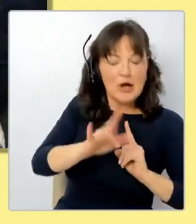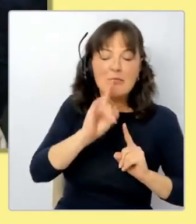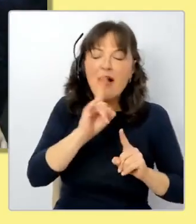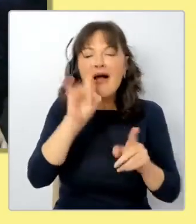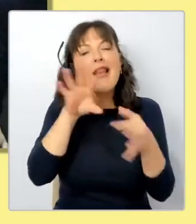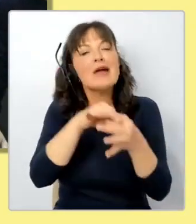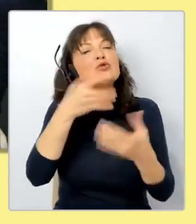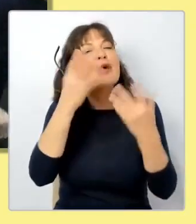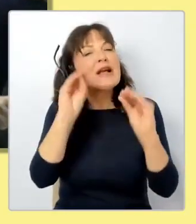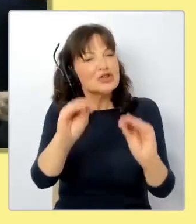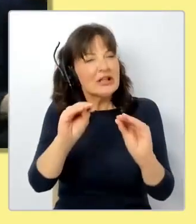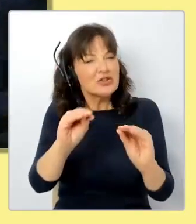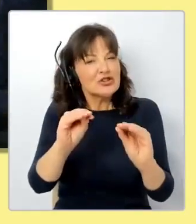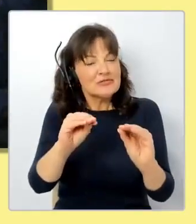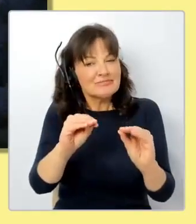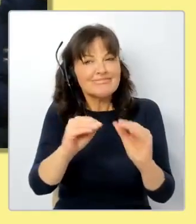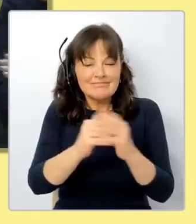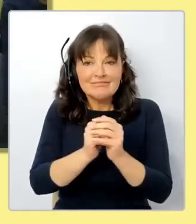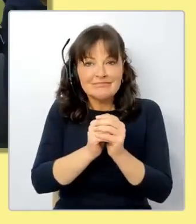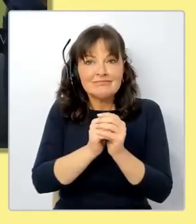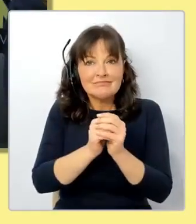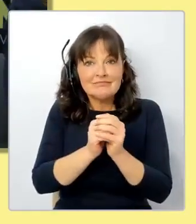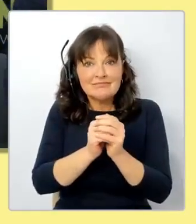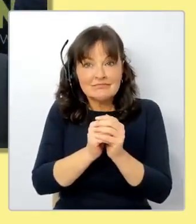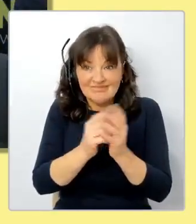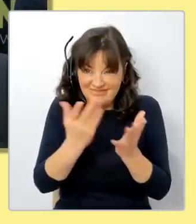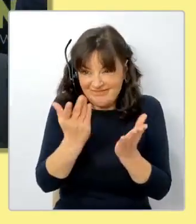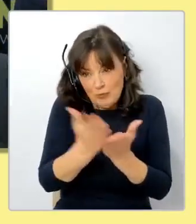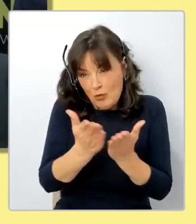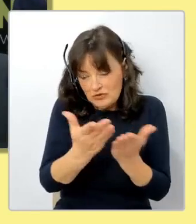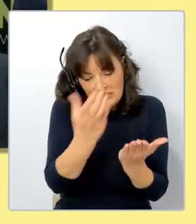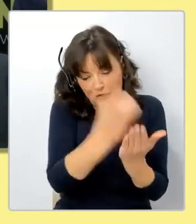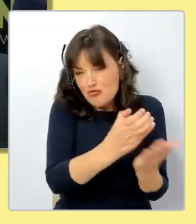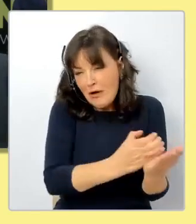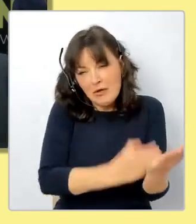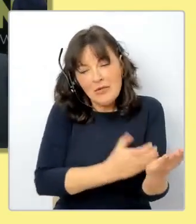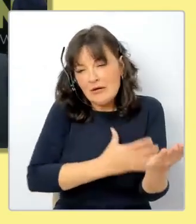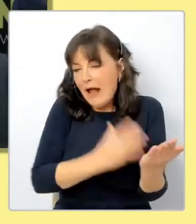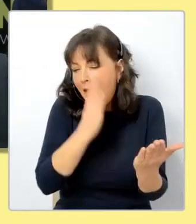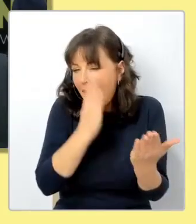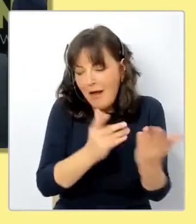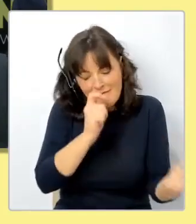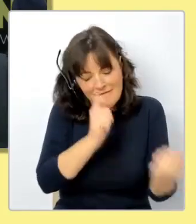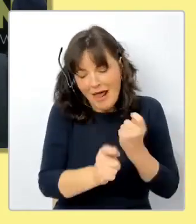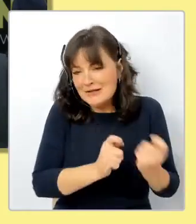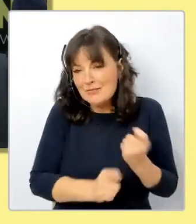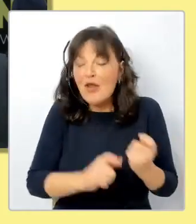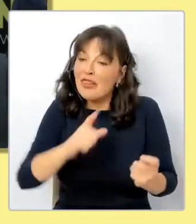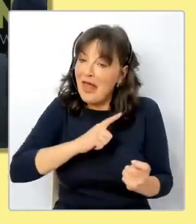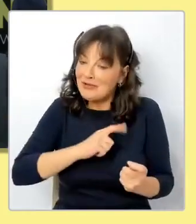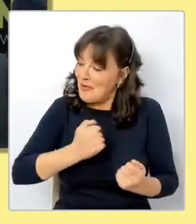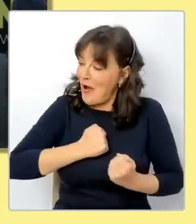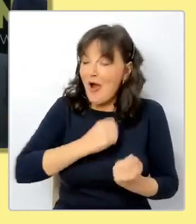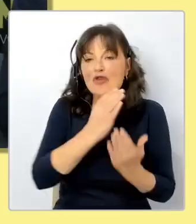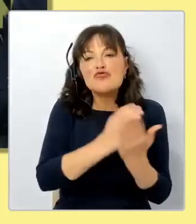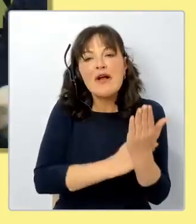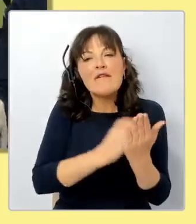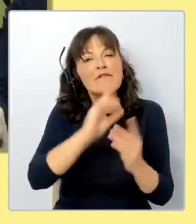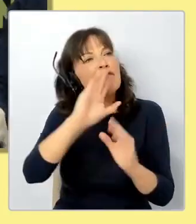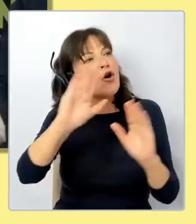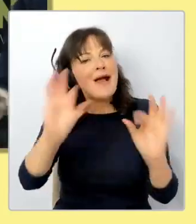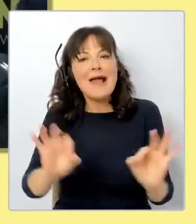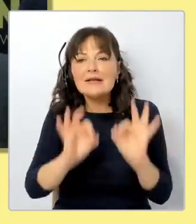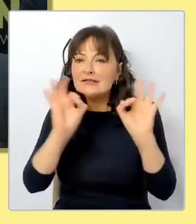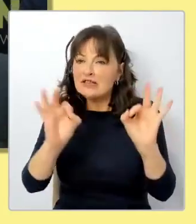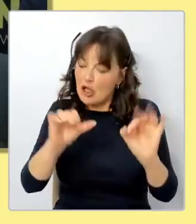part. And obviously, you know, the curriculum is flexible. That's the whole point of curriculum for excellence. It should be flexible enough